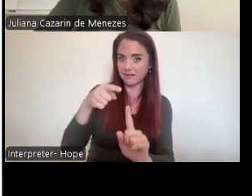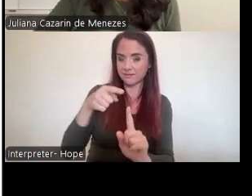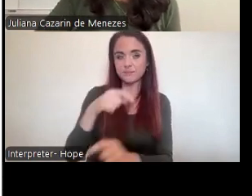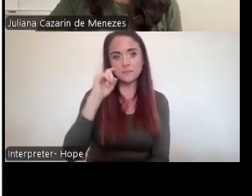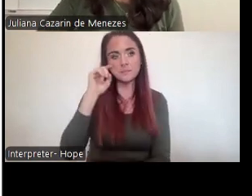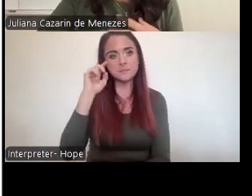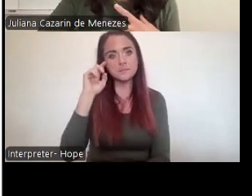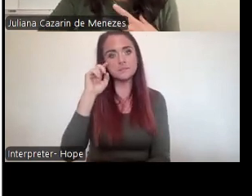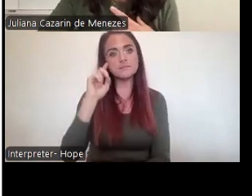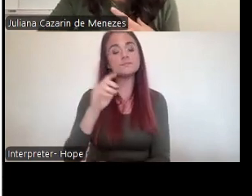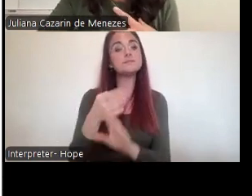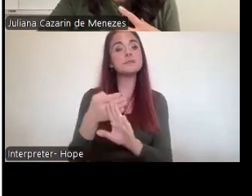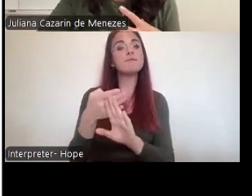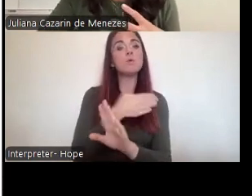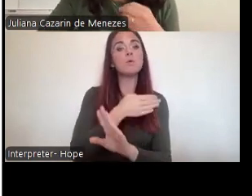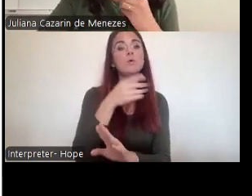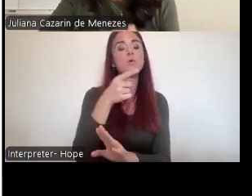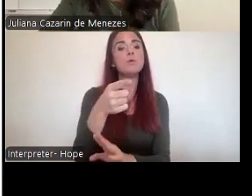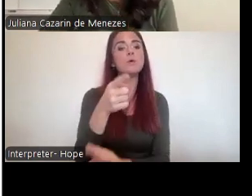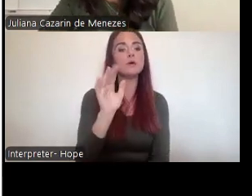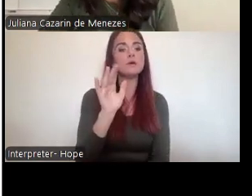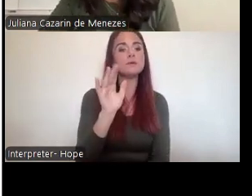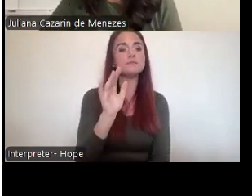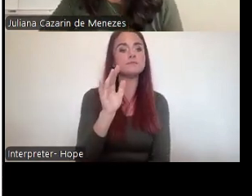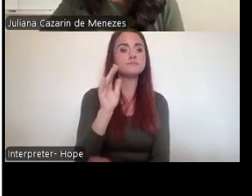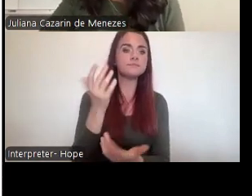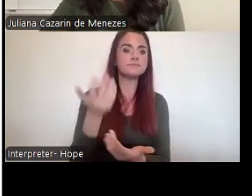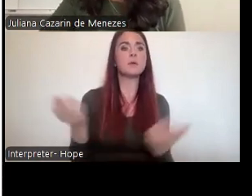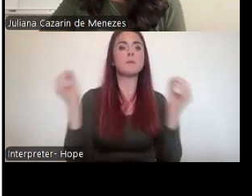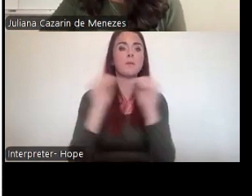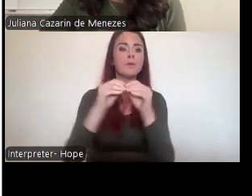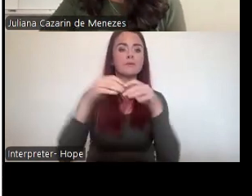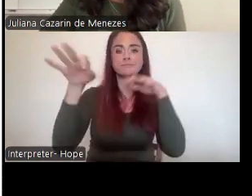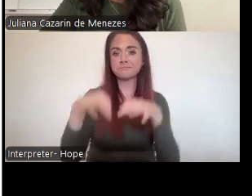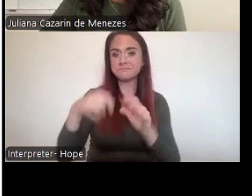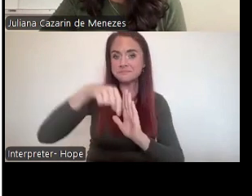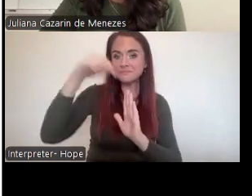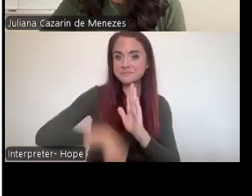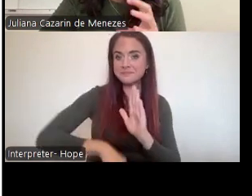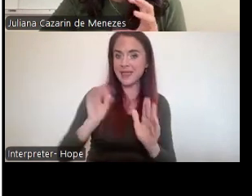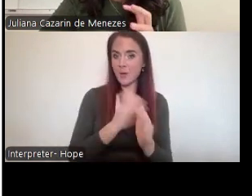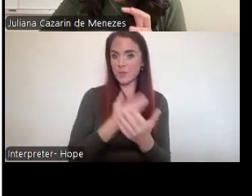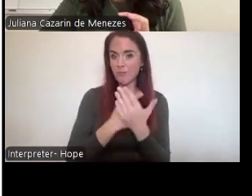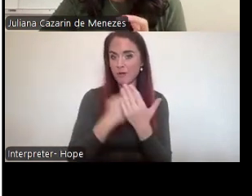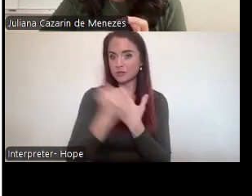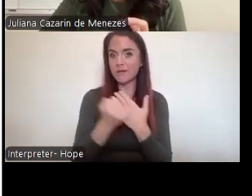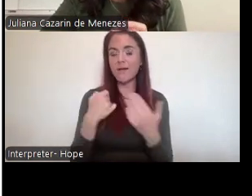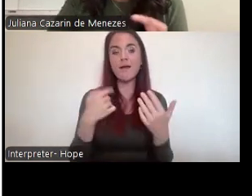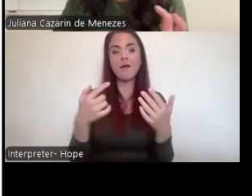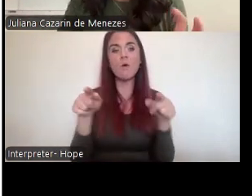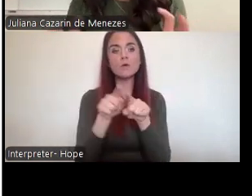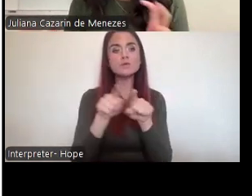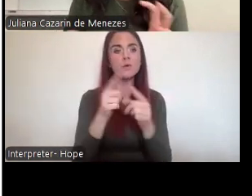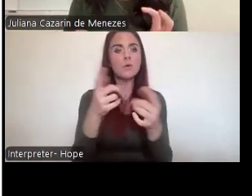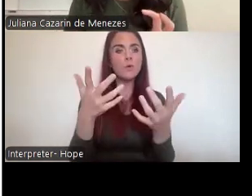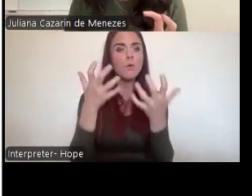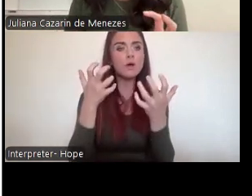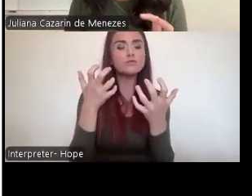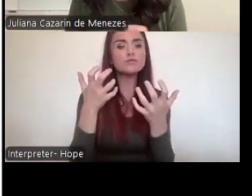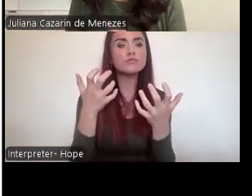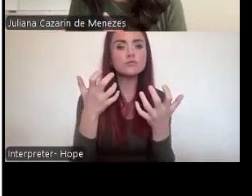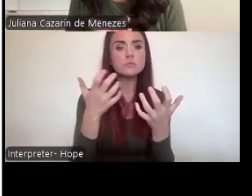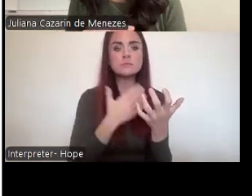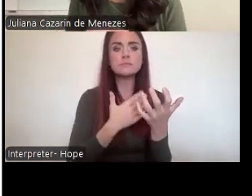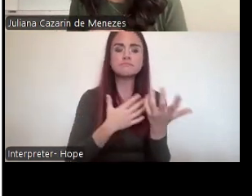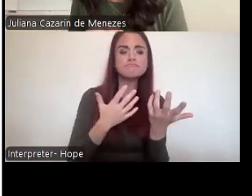So before going further in the project, uh, I I would like you to